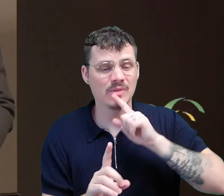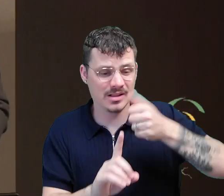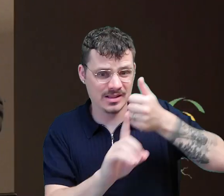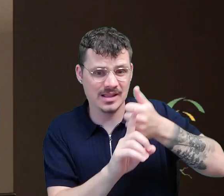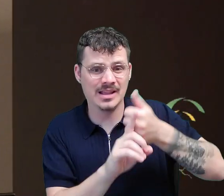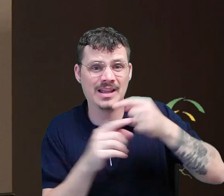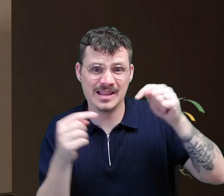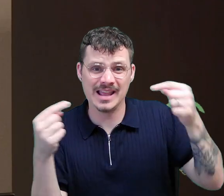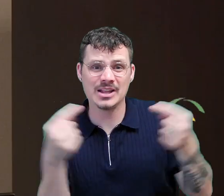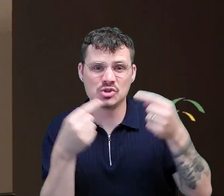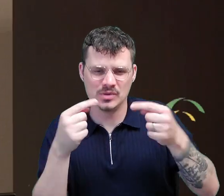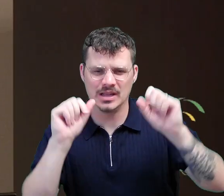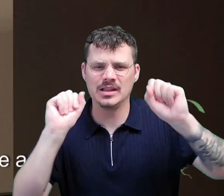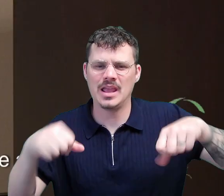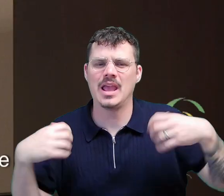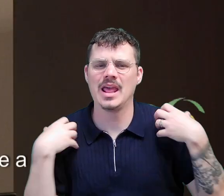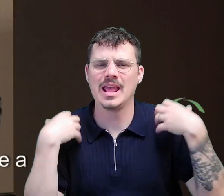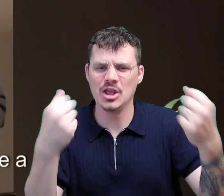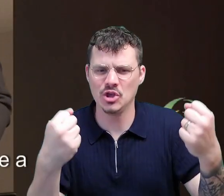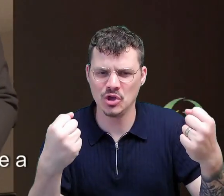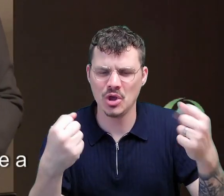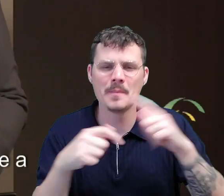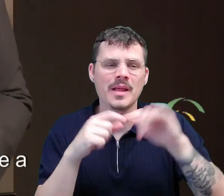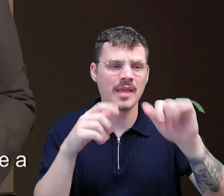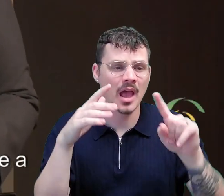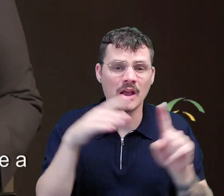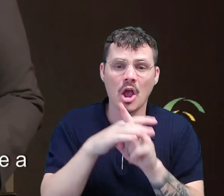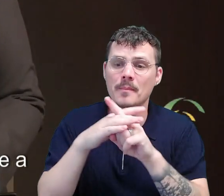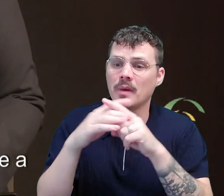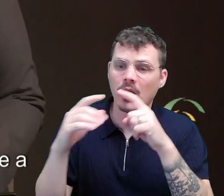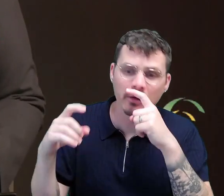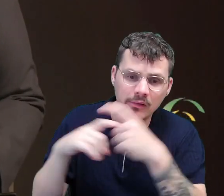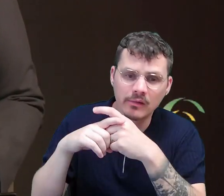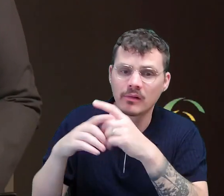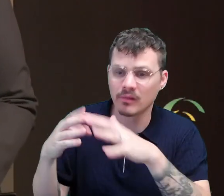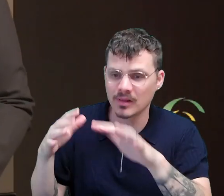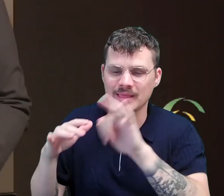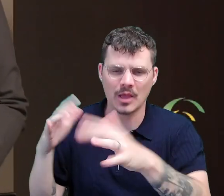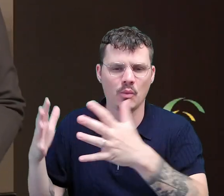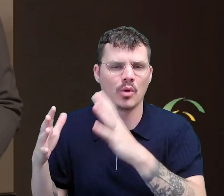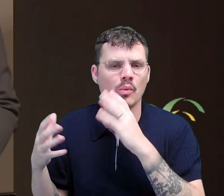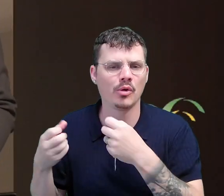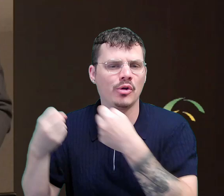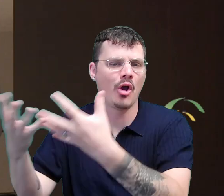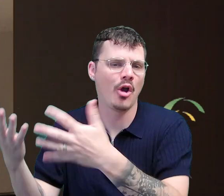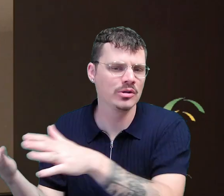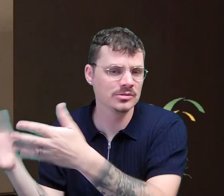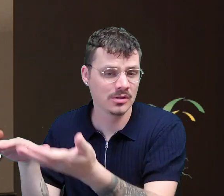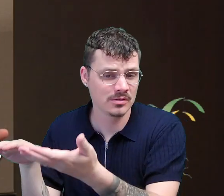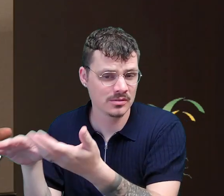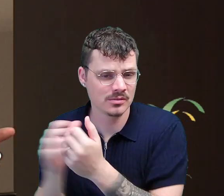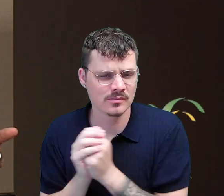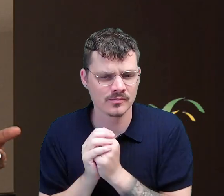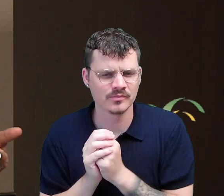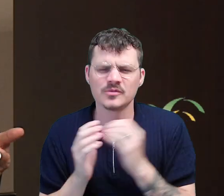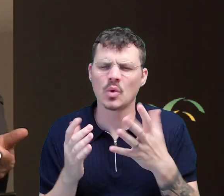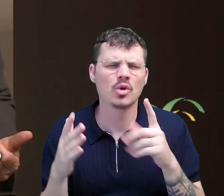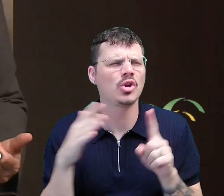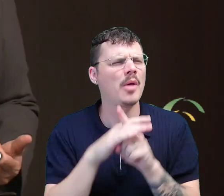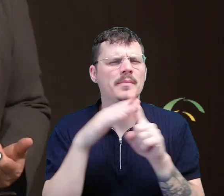injury heals. The complications are what may take a person out. So what are